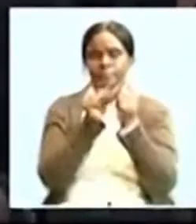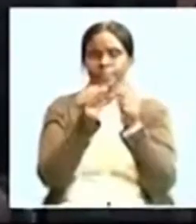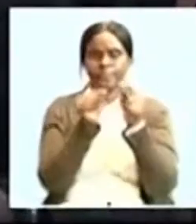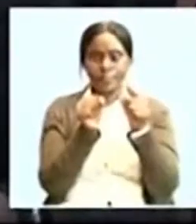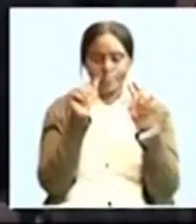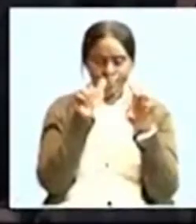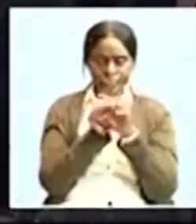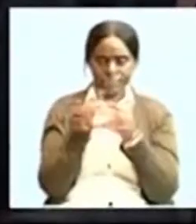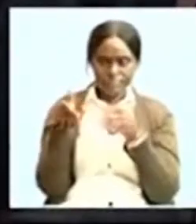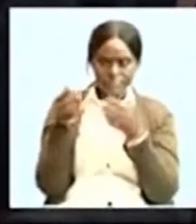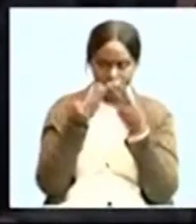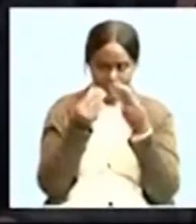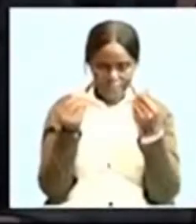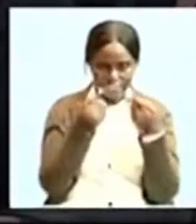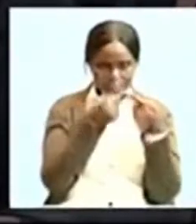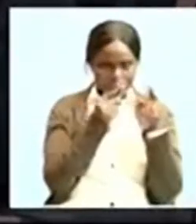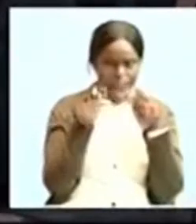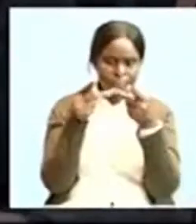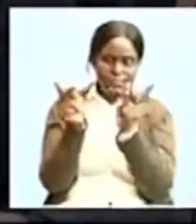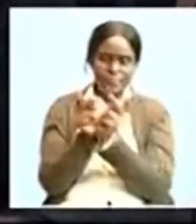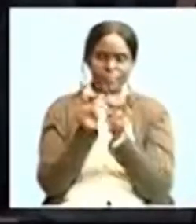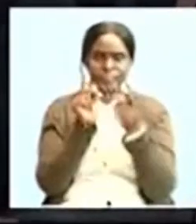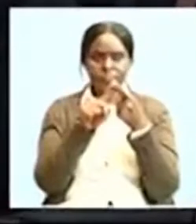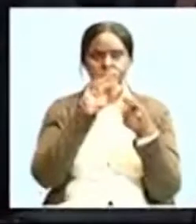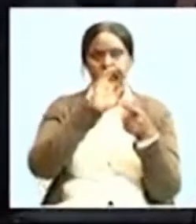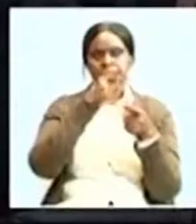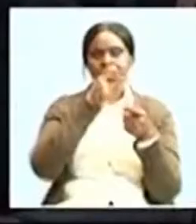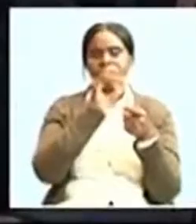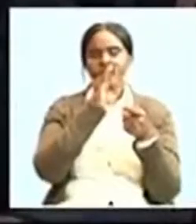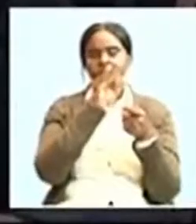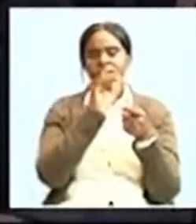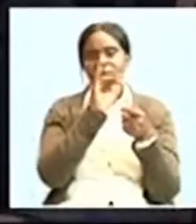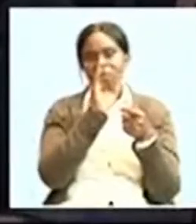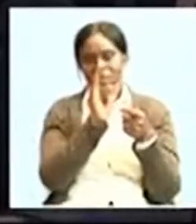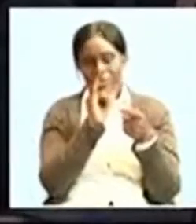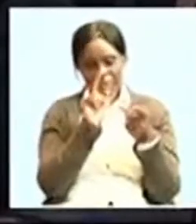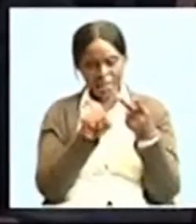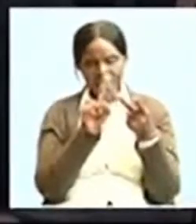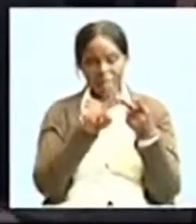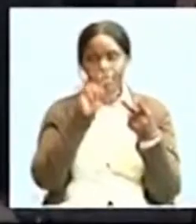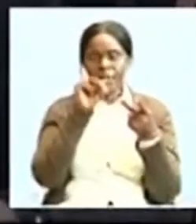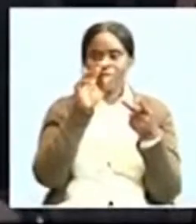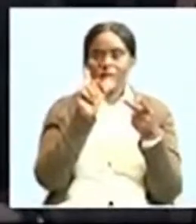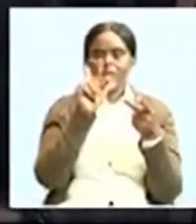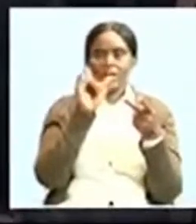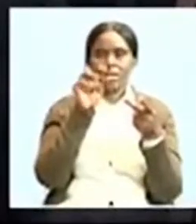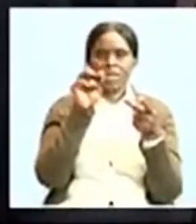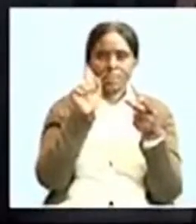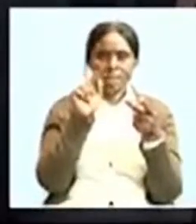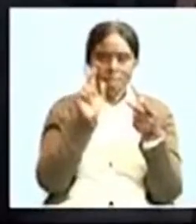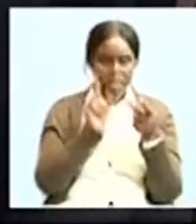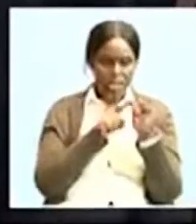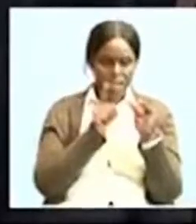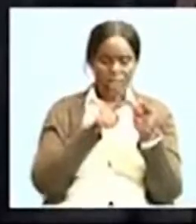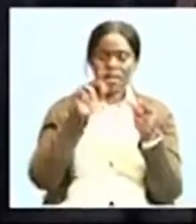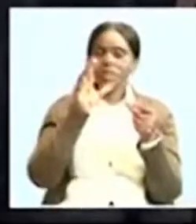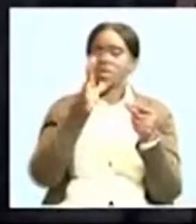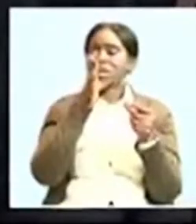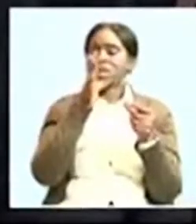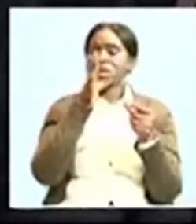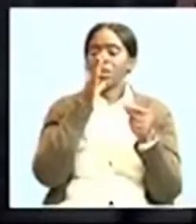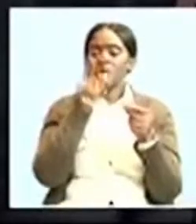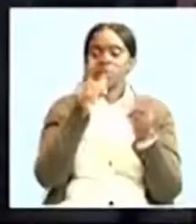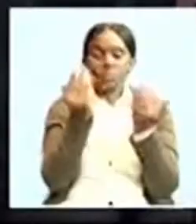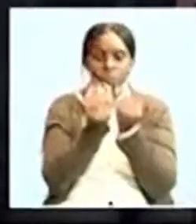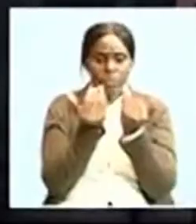in 3 different sites, Chiabi, Malima, and Nangombe. So you